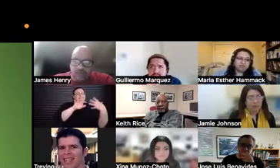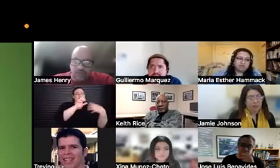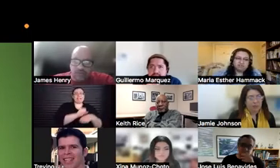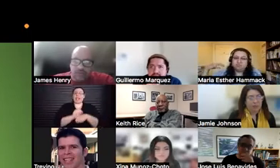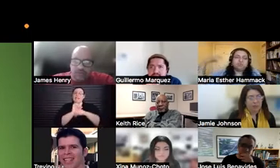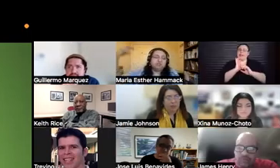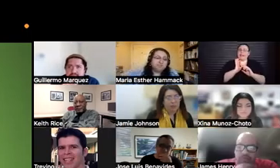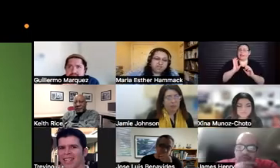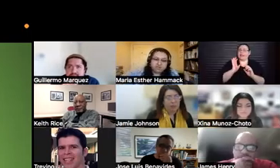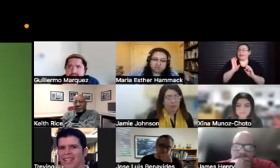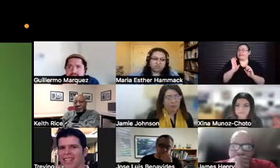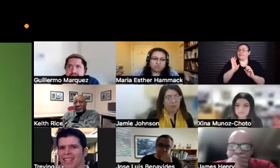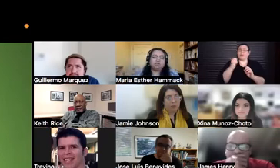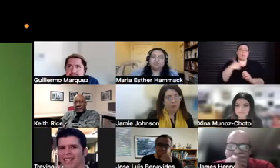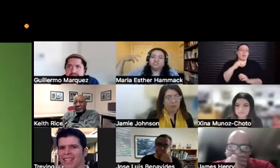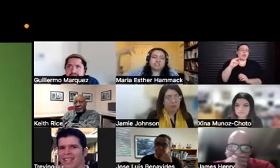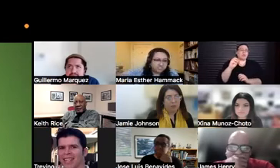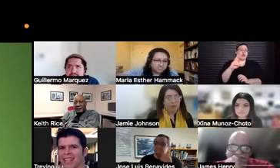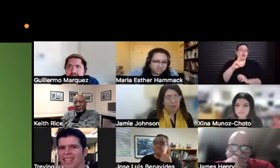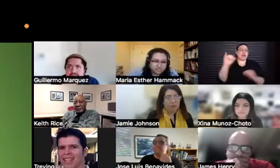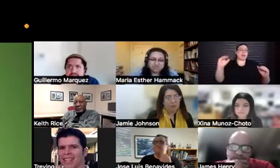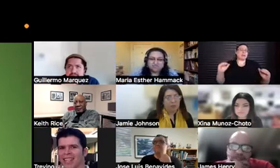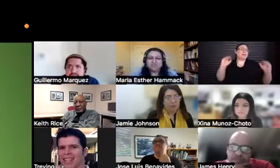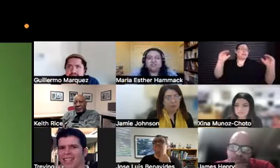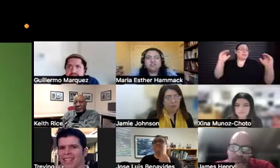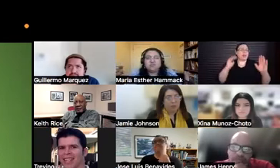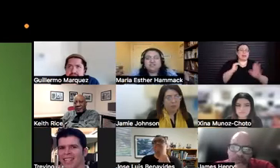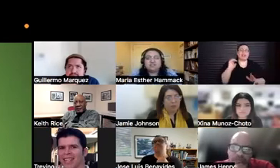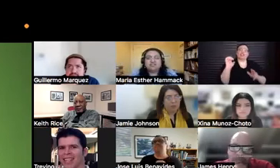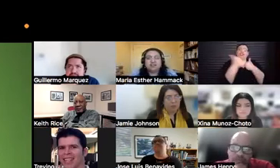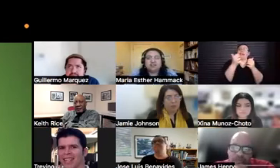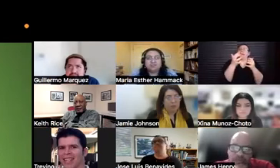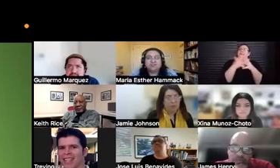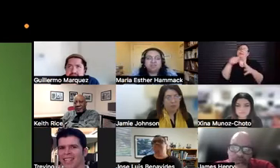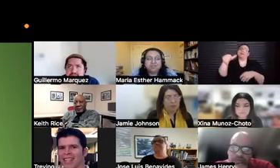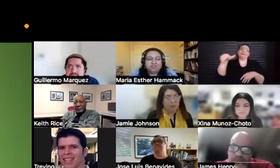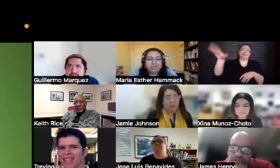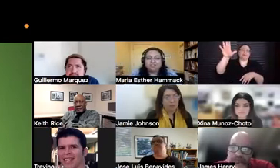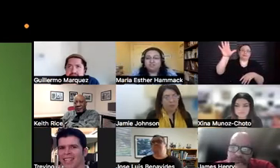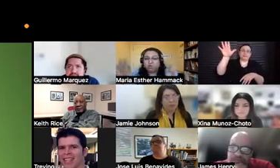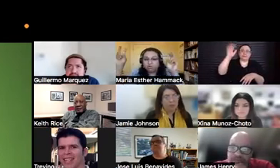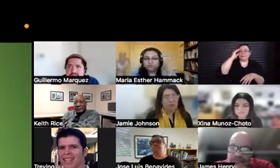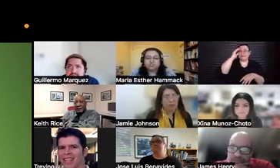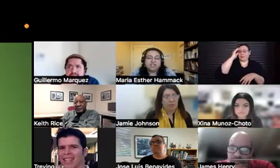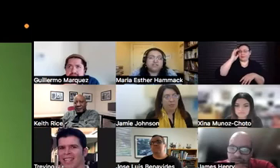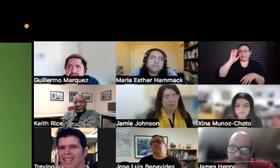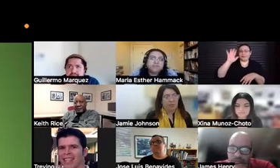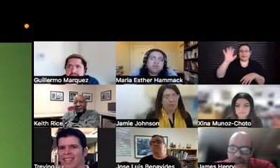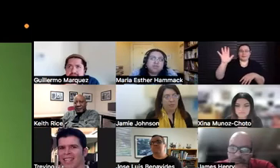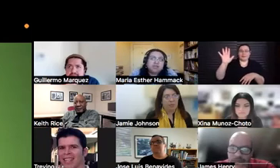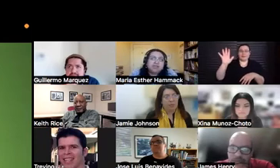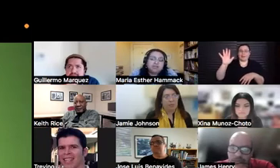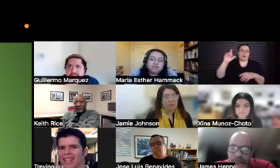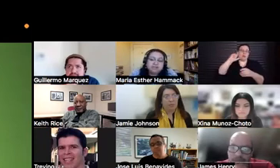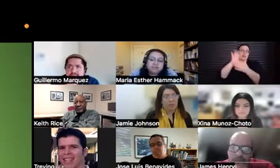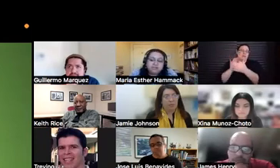you know, are morally better. We are challenging the US and their hold to slavery.